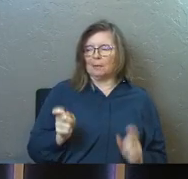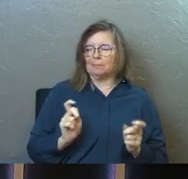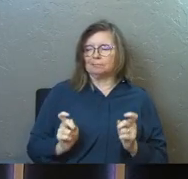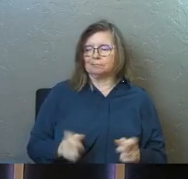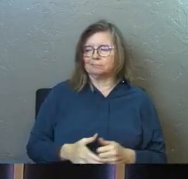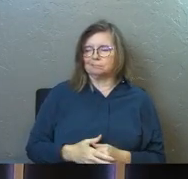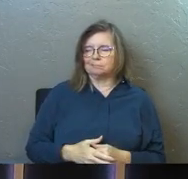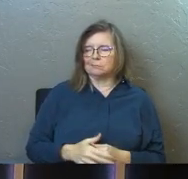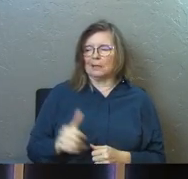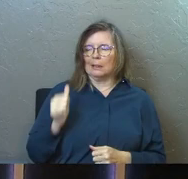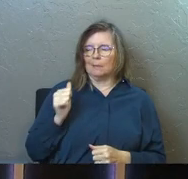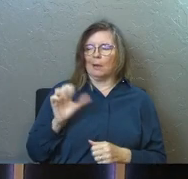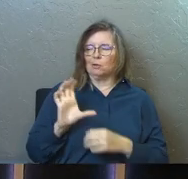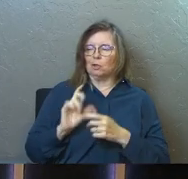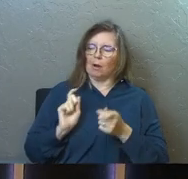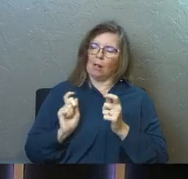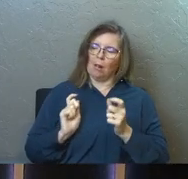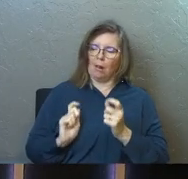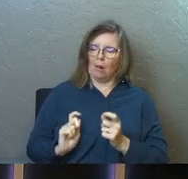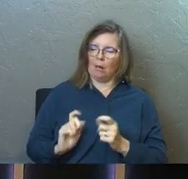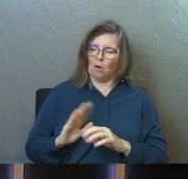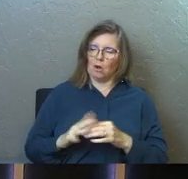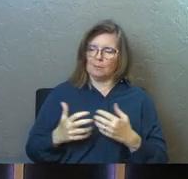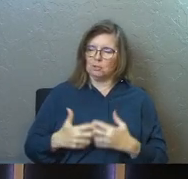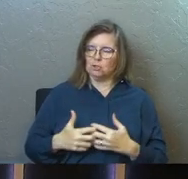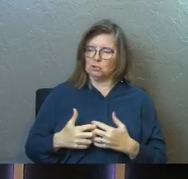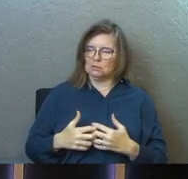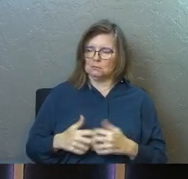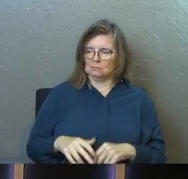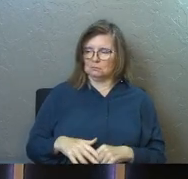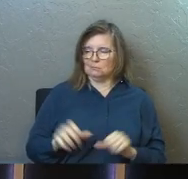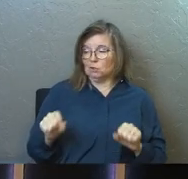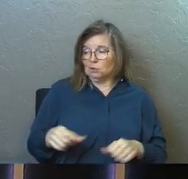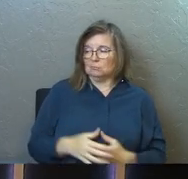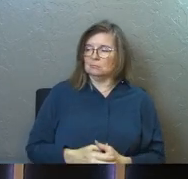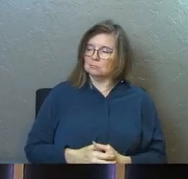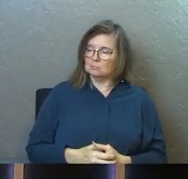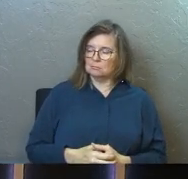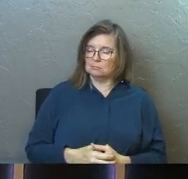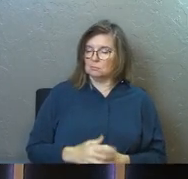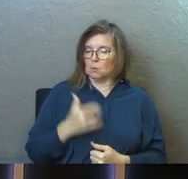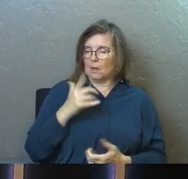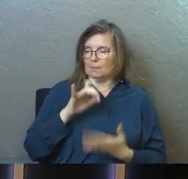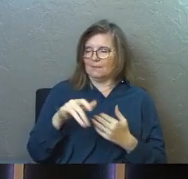have been taken into the back of the church on a machine and it could have been doctored.